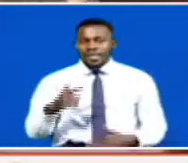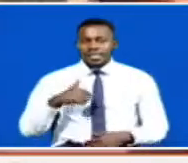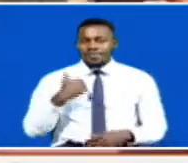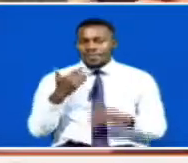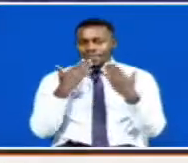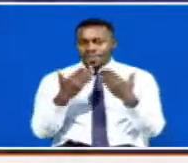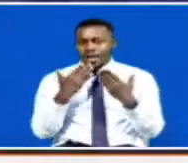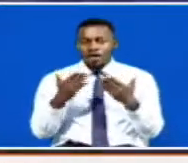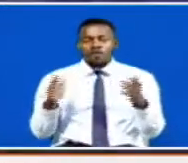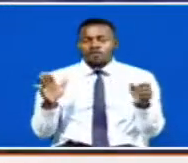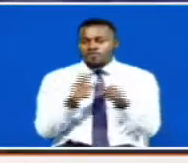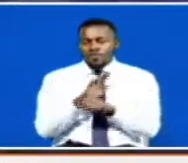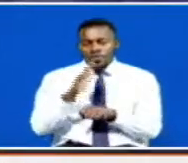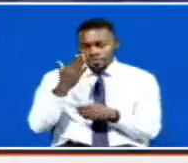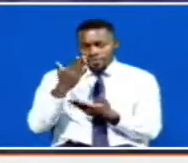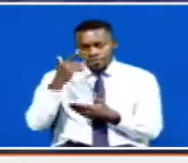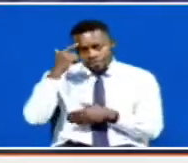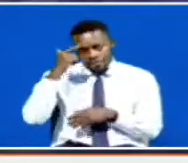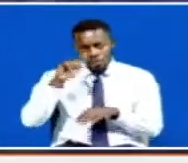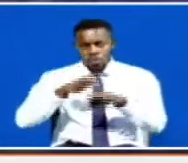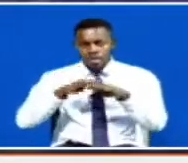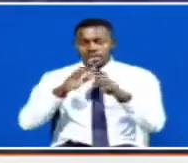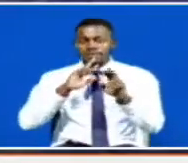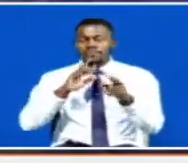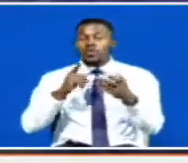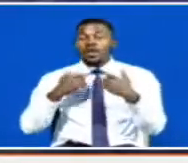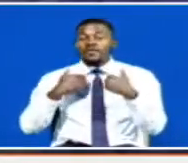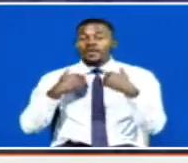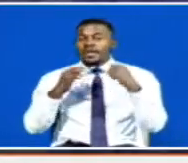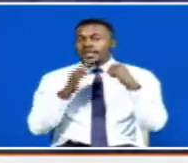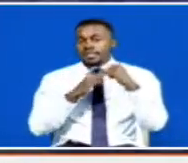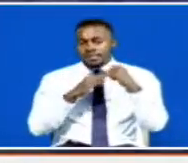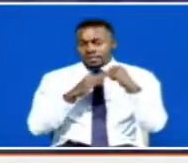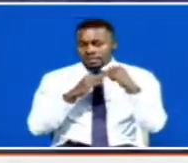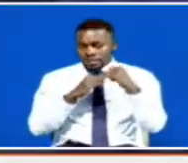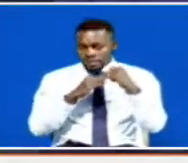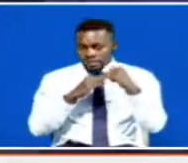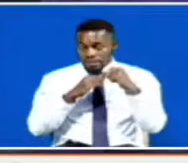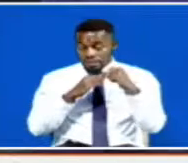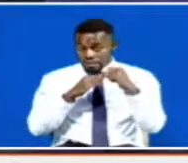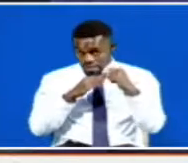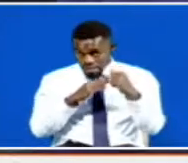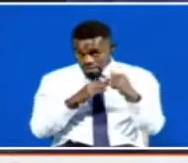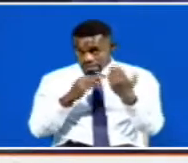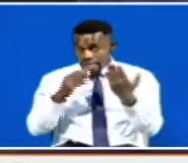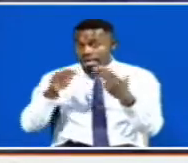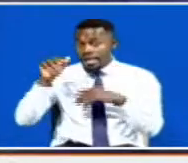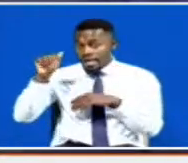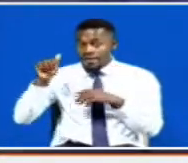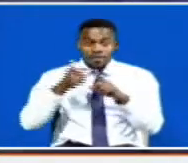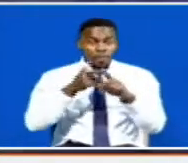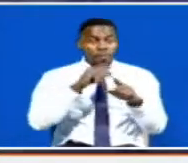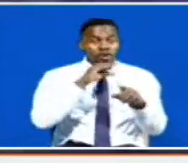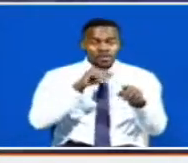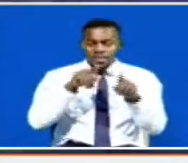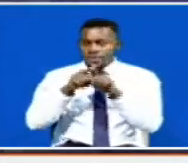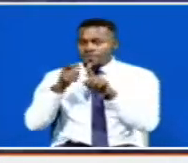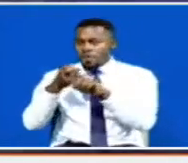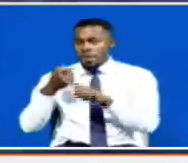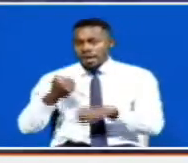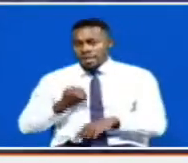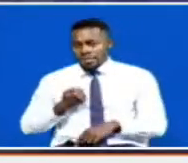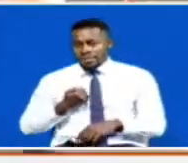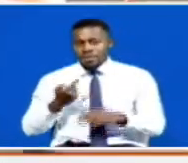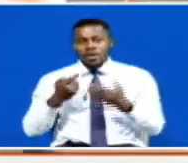KCSE examinations. A's so far, we have eight. We have eight from the four from the boys and four from the girls. Alhamdulillah Rabbil Alameen, and we have so many